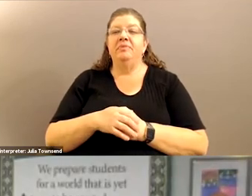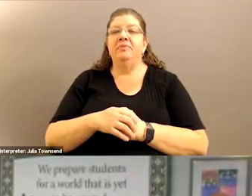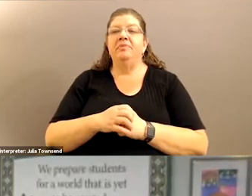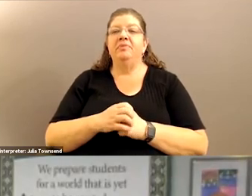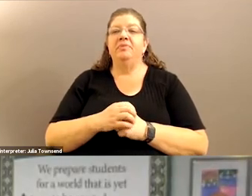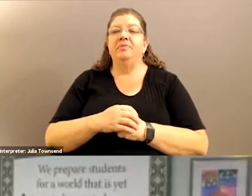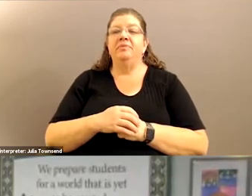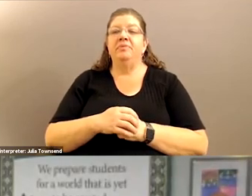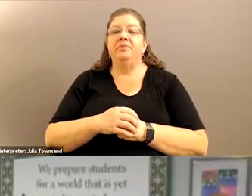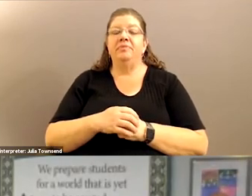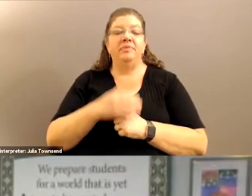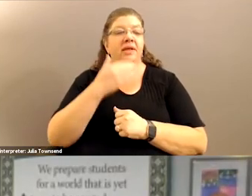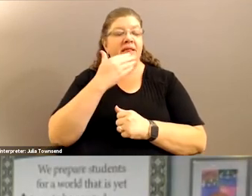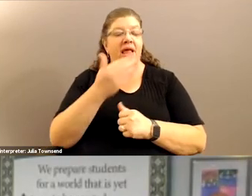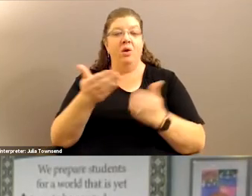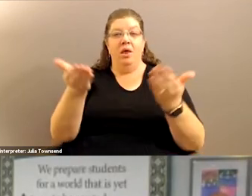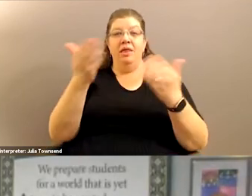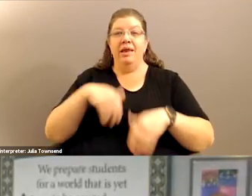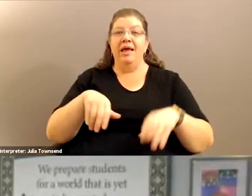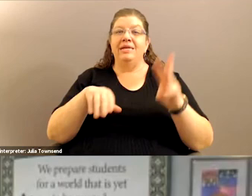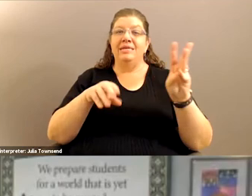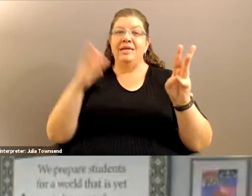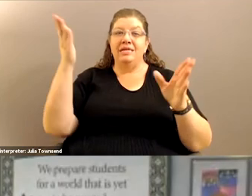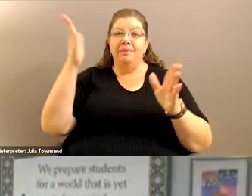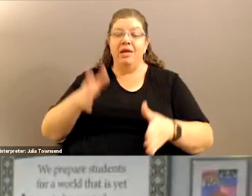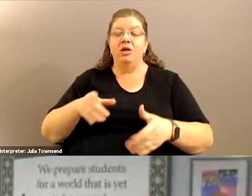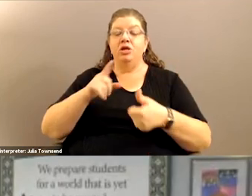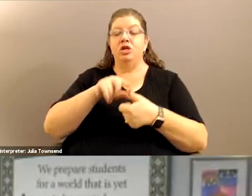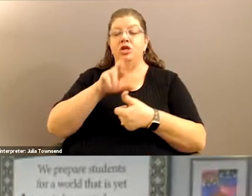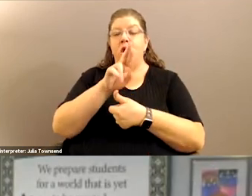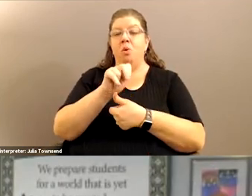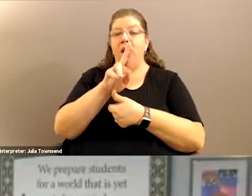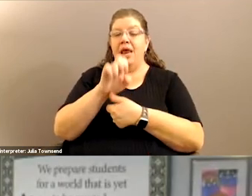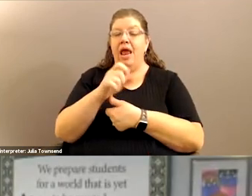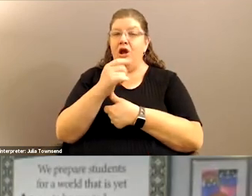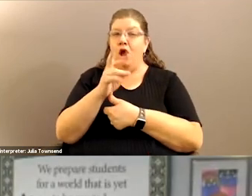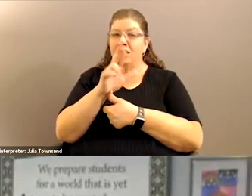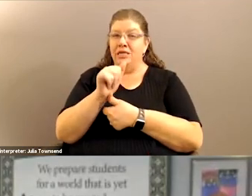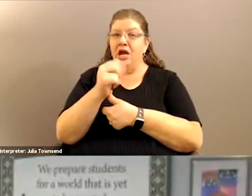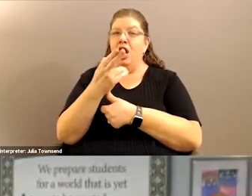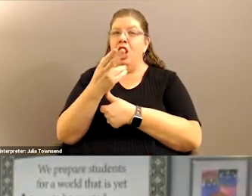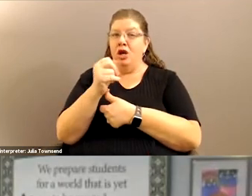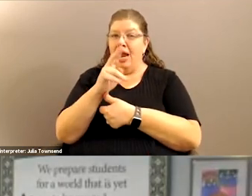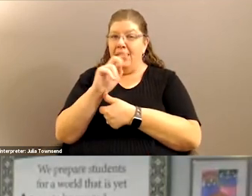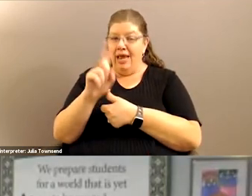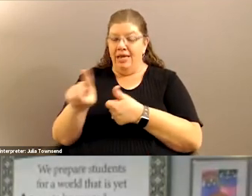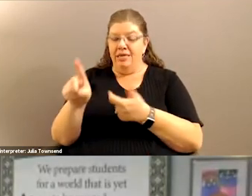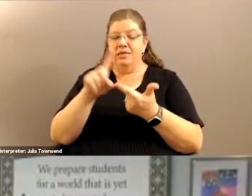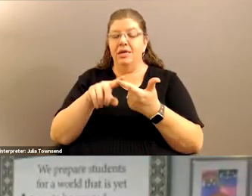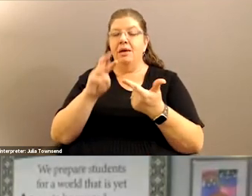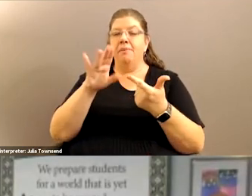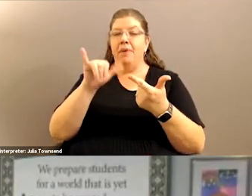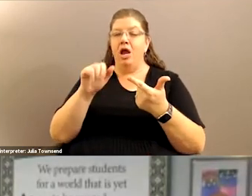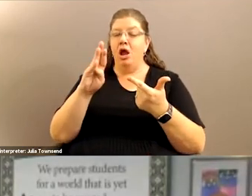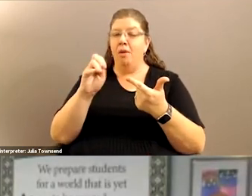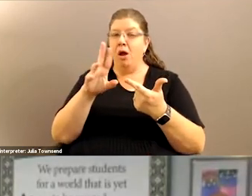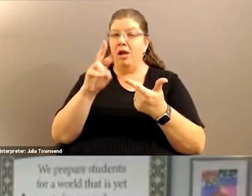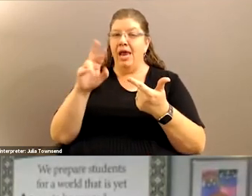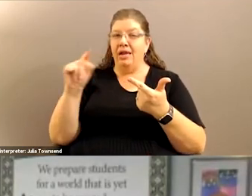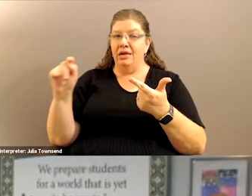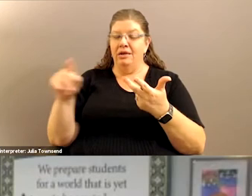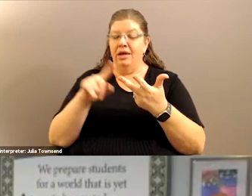thank you the next six speakers are rene garcia hernandez maya barnett